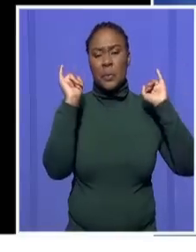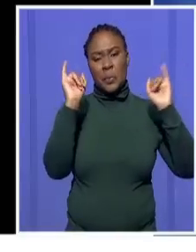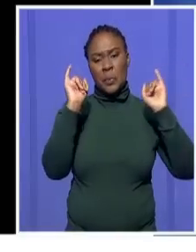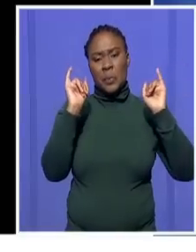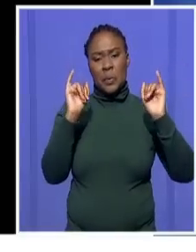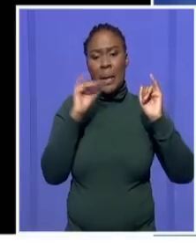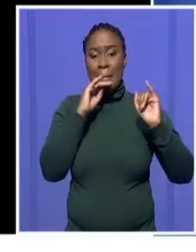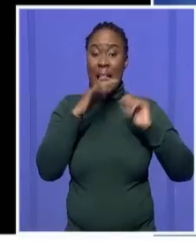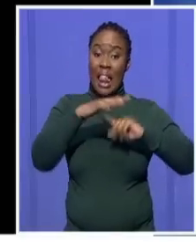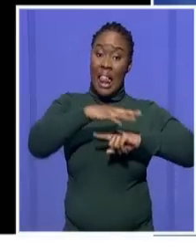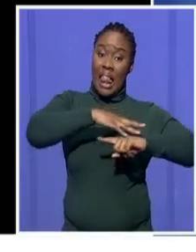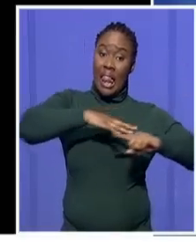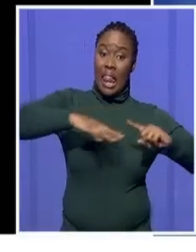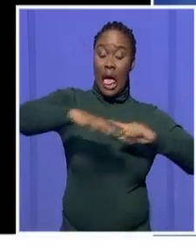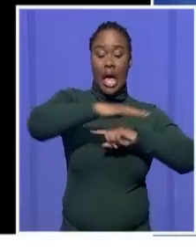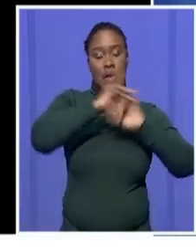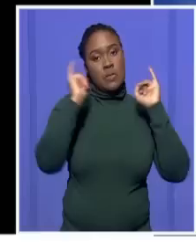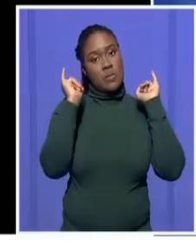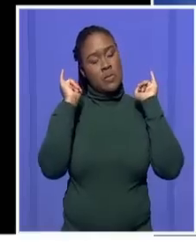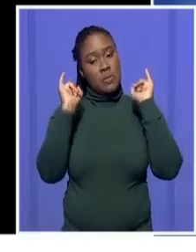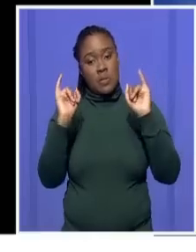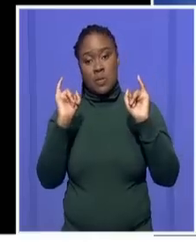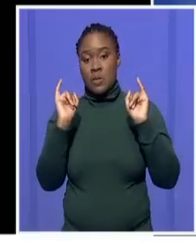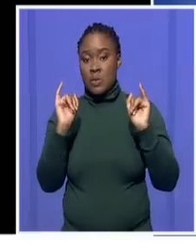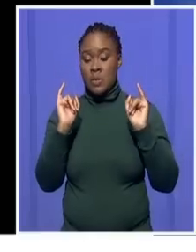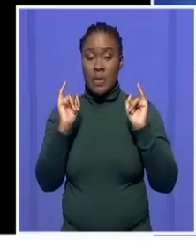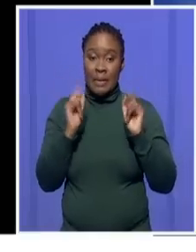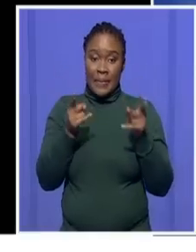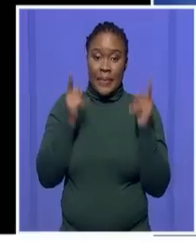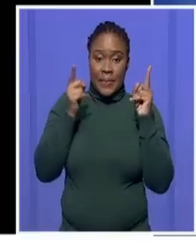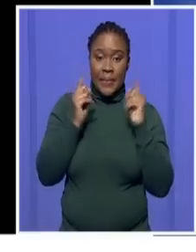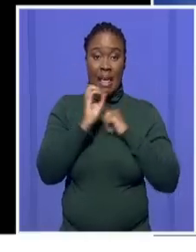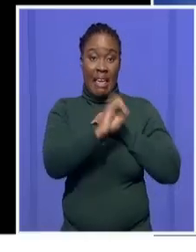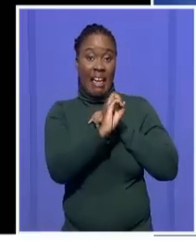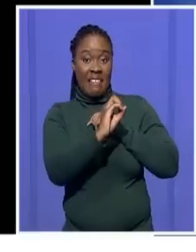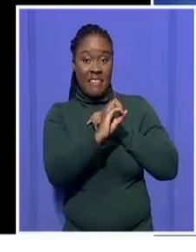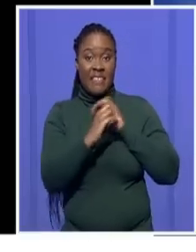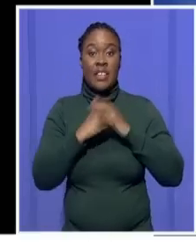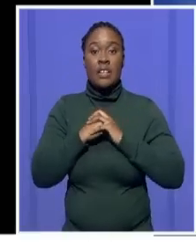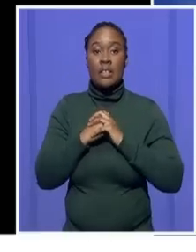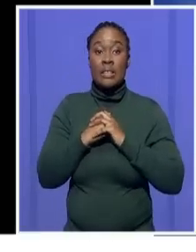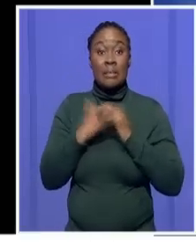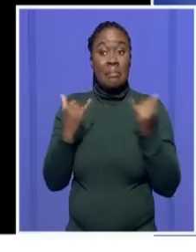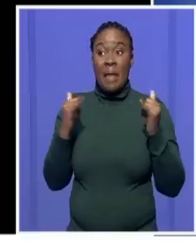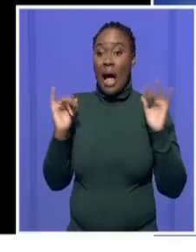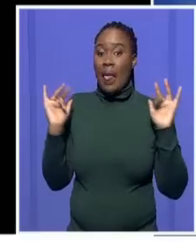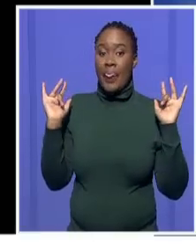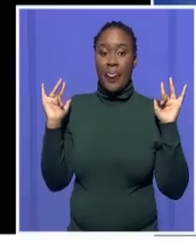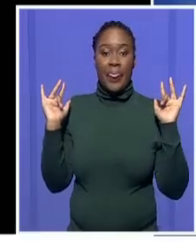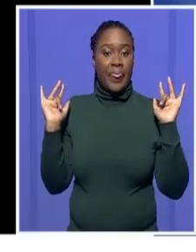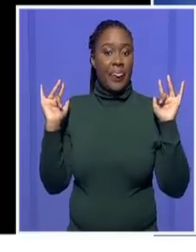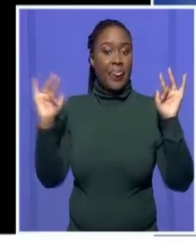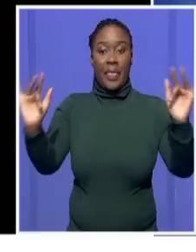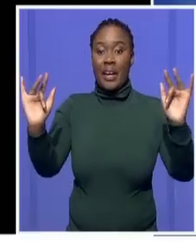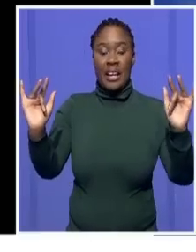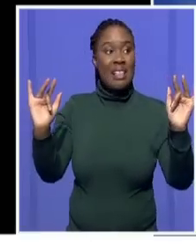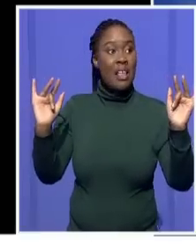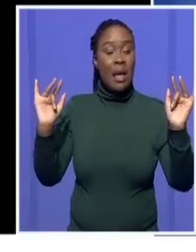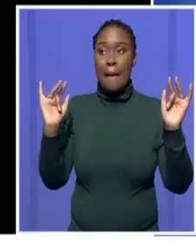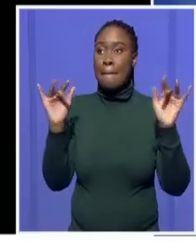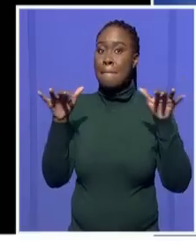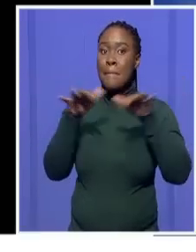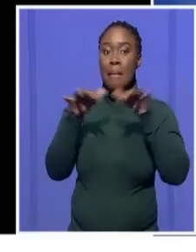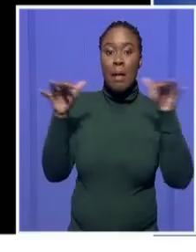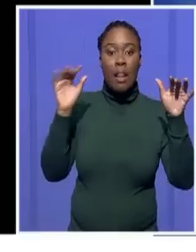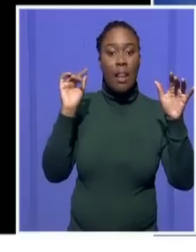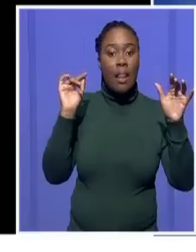one could put it that way. The services and amenities in these areas, it's a ghost town currently. The only activity right now, apart from